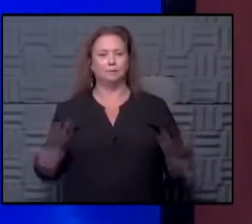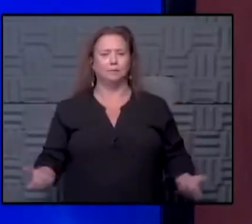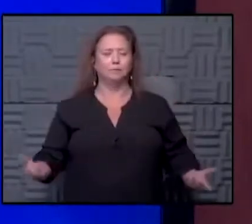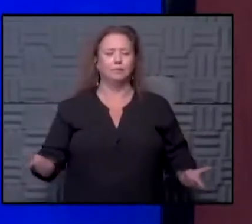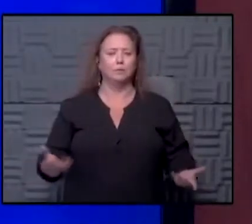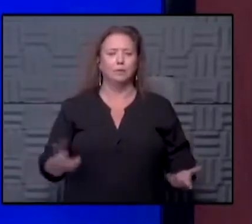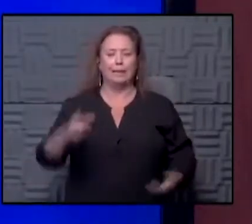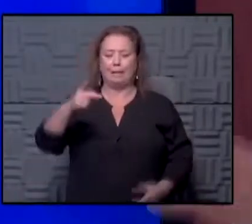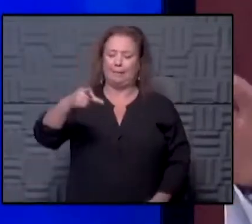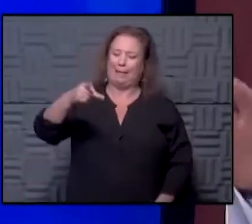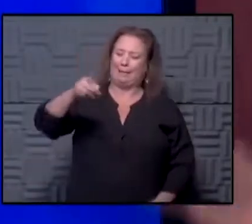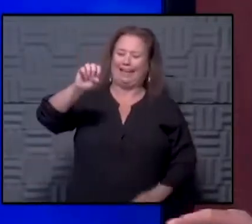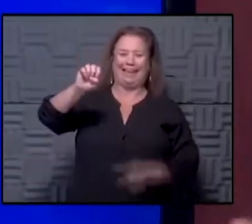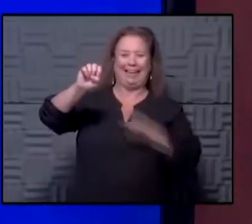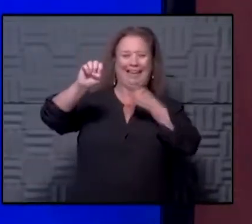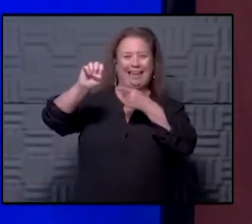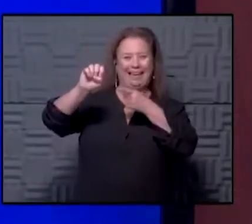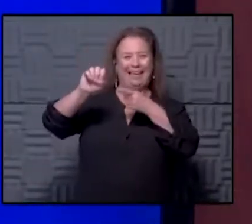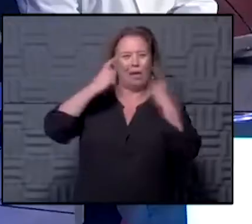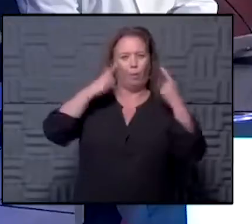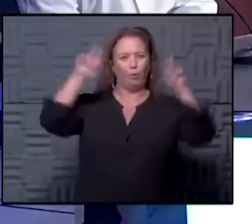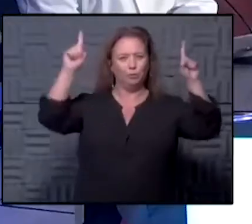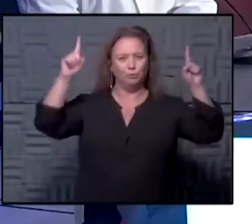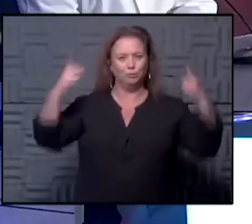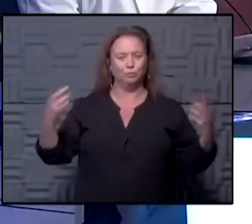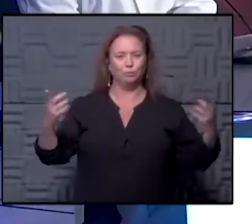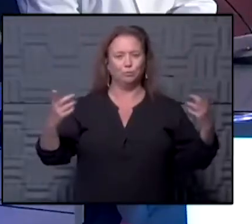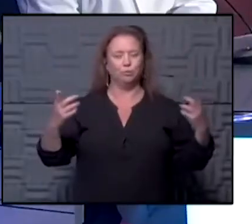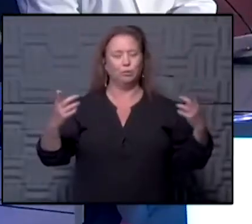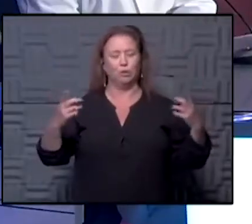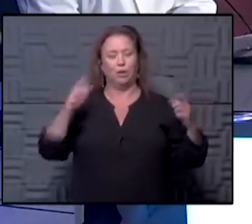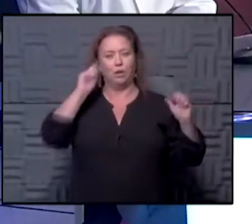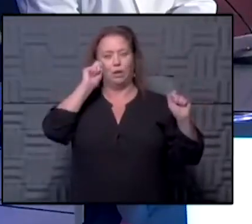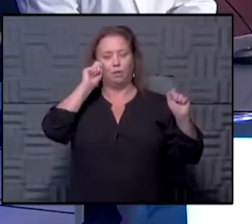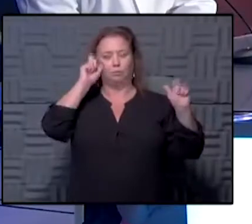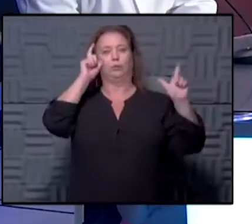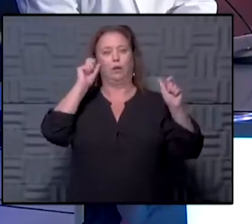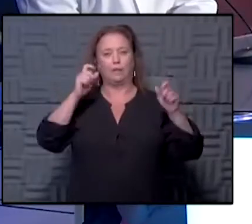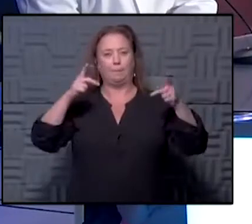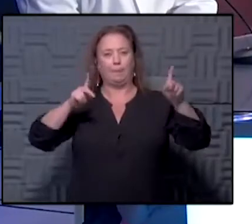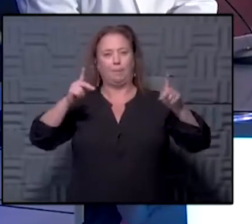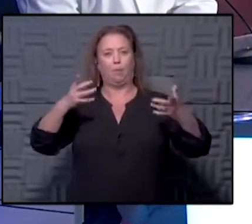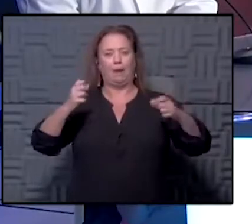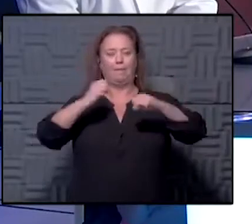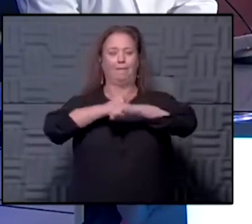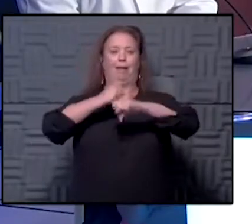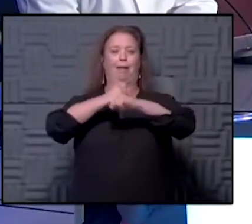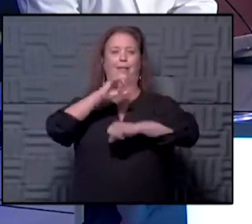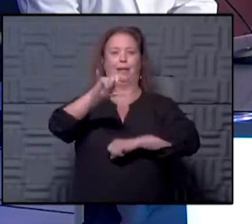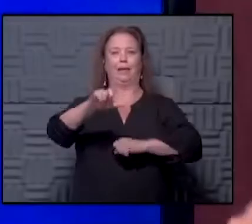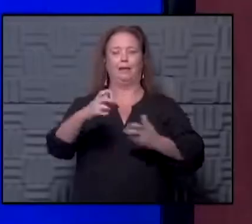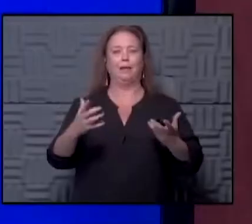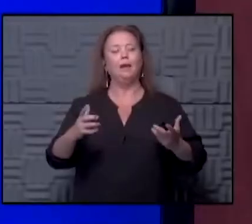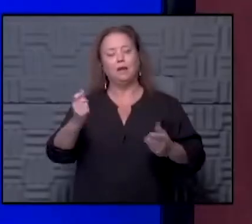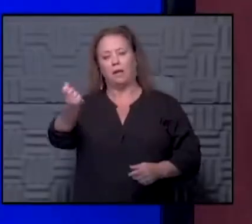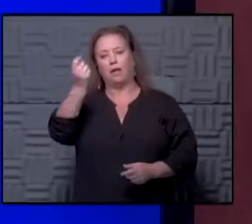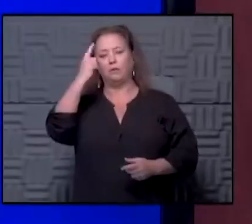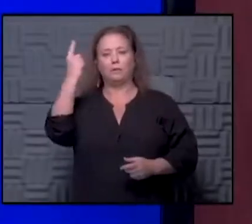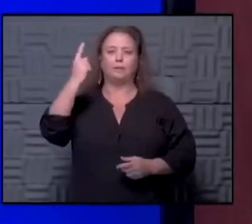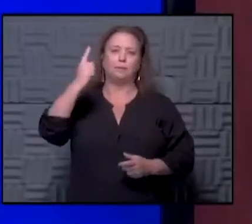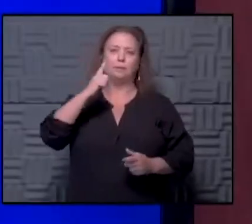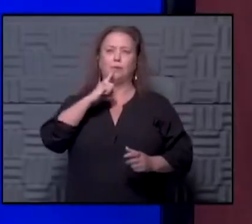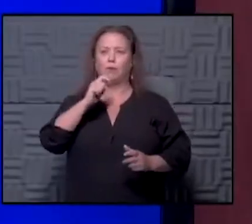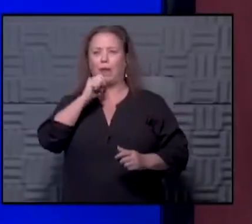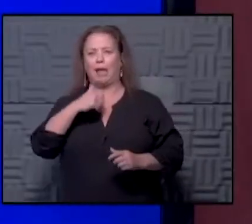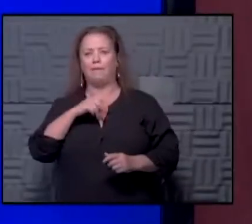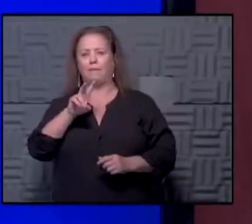know, PPE works. I am astonished that people still want to fight that point. Now, I understand if somebody says, well, we really don't